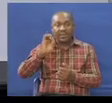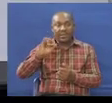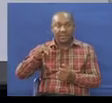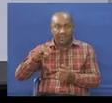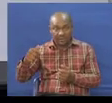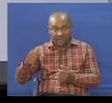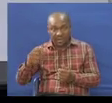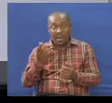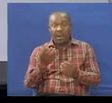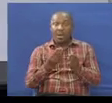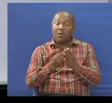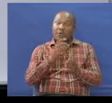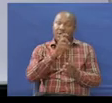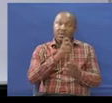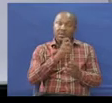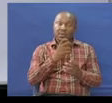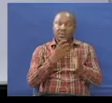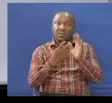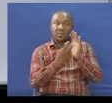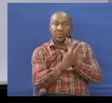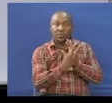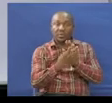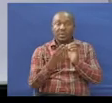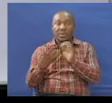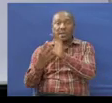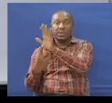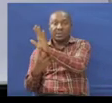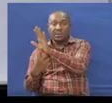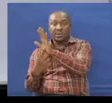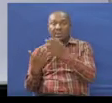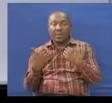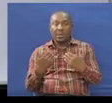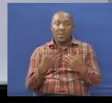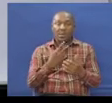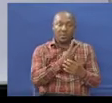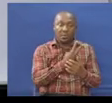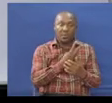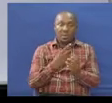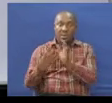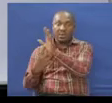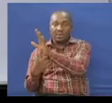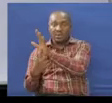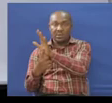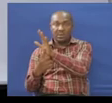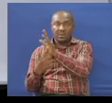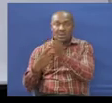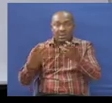of this term here is 6. Now, 2 and the 6 has something in